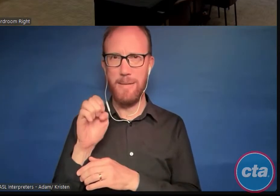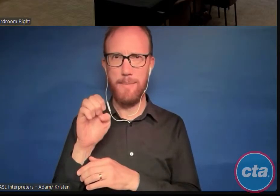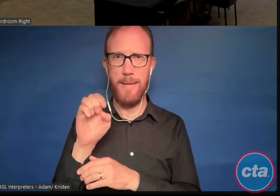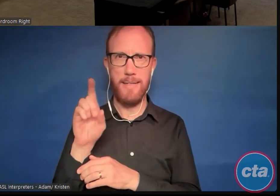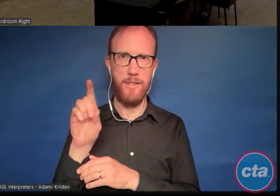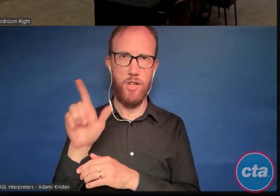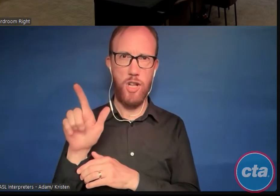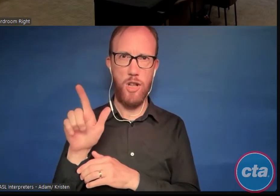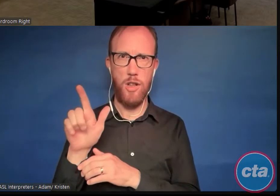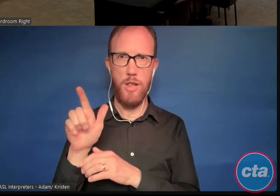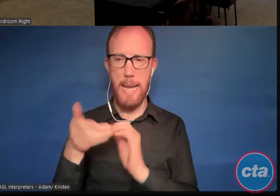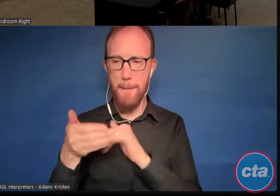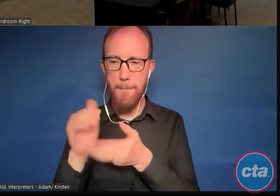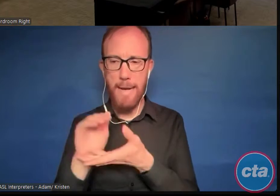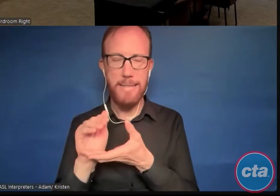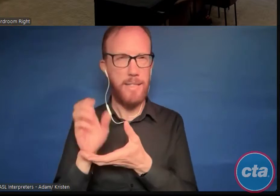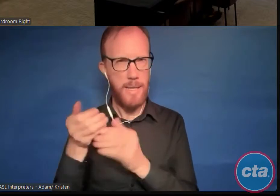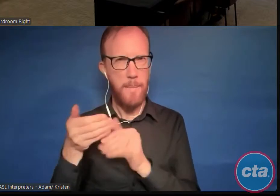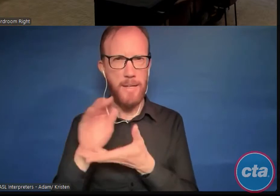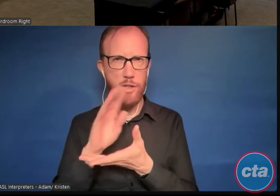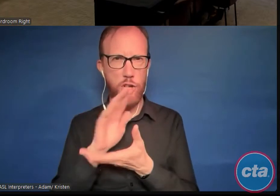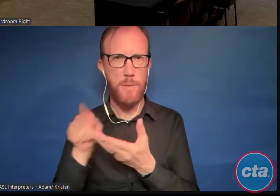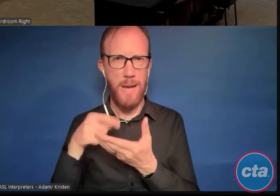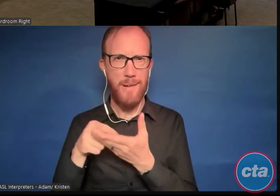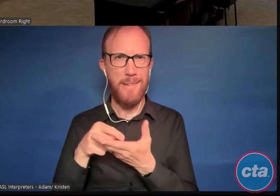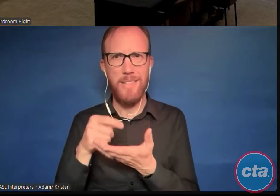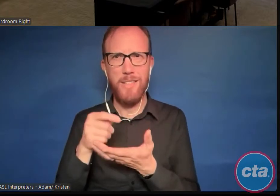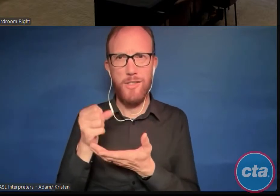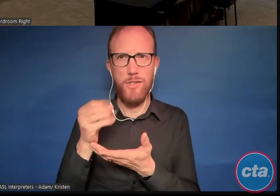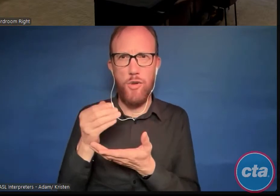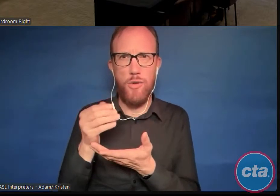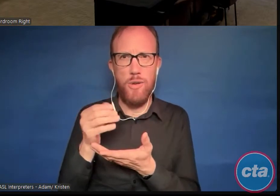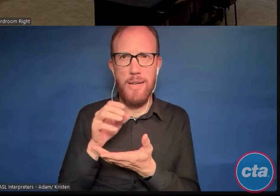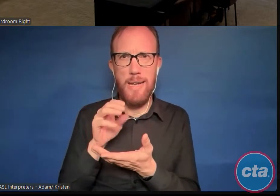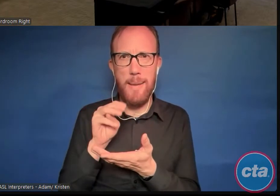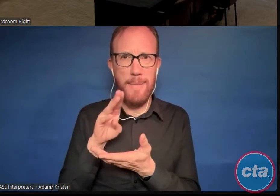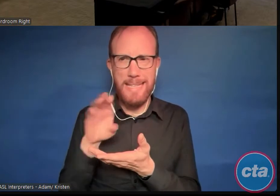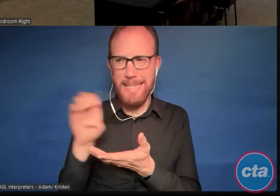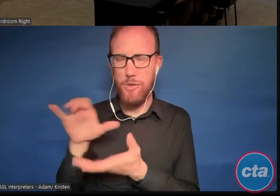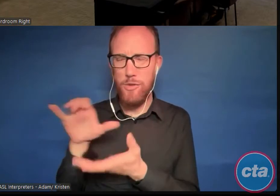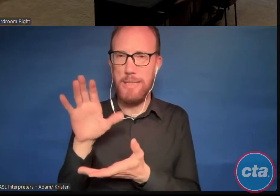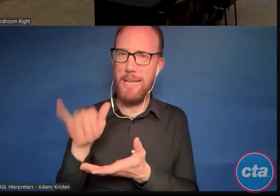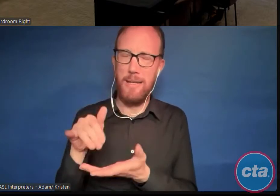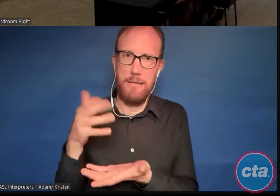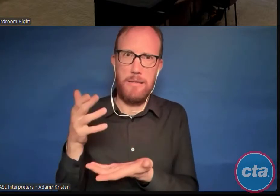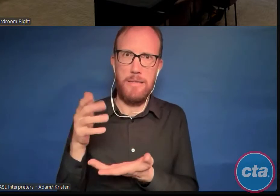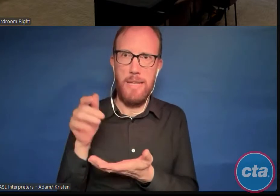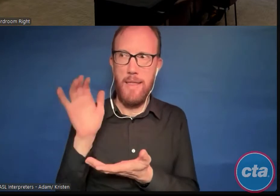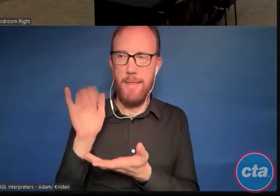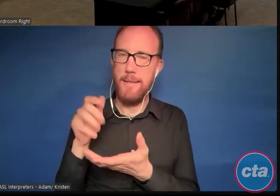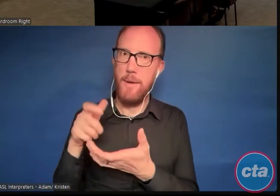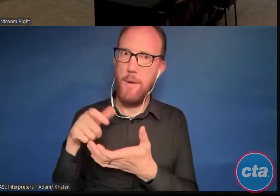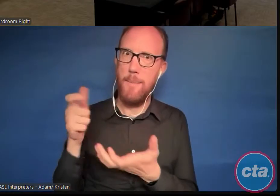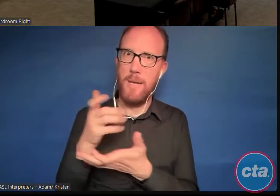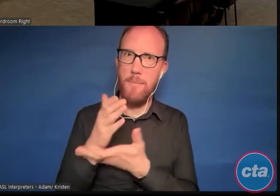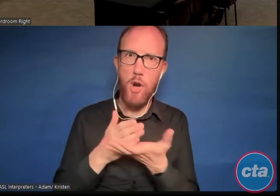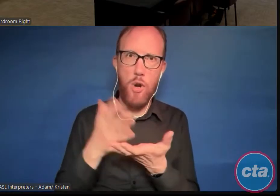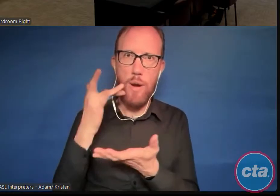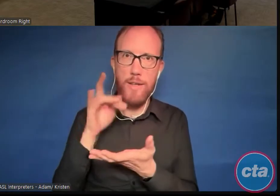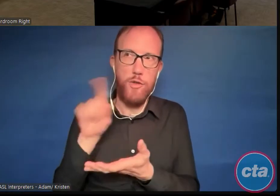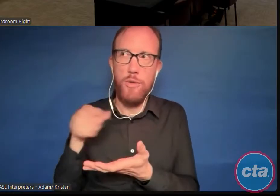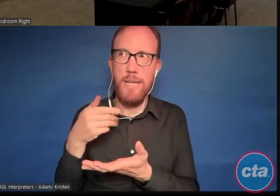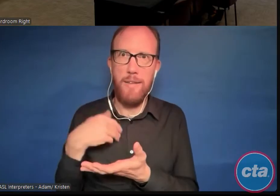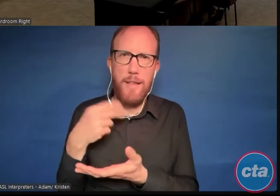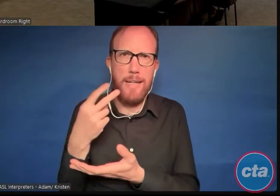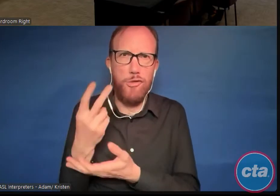segmental box, let alone any DBEs doing, because it's just not a thing that's done out there. And so like all of a sudden that was a huge component of the cost. So how do you work that in? So part of